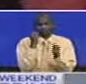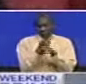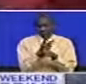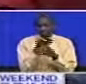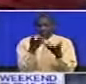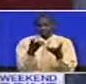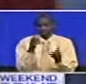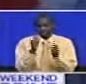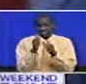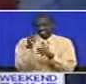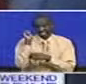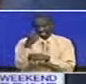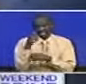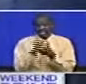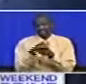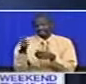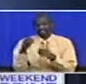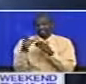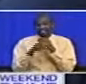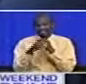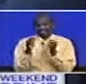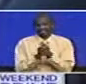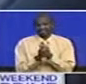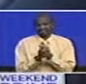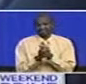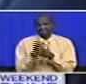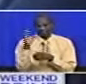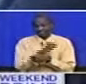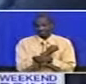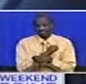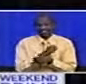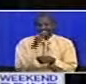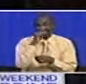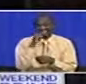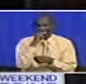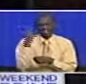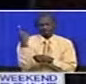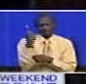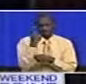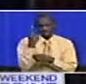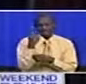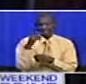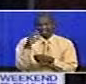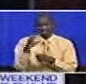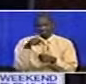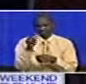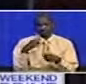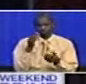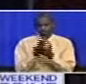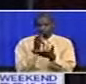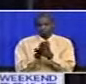of which Kenya and other countries missed. Tanzania is the only country in the region that adhered